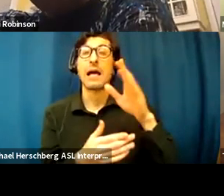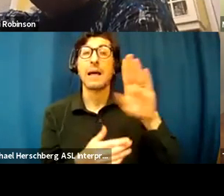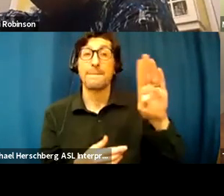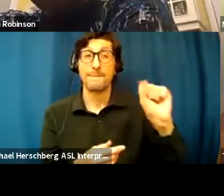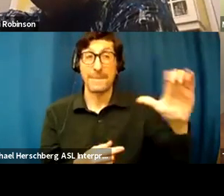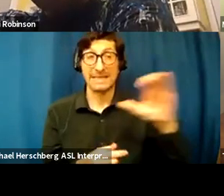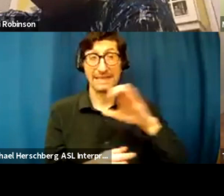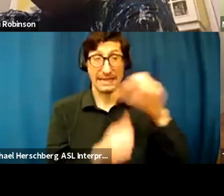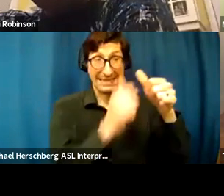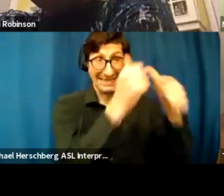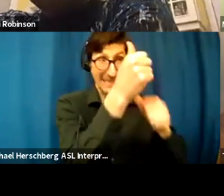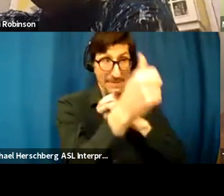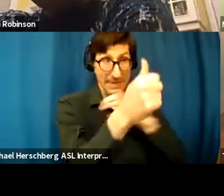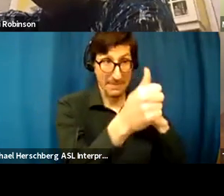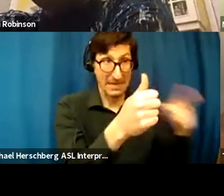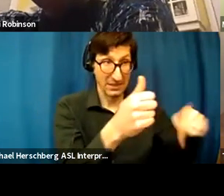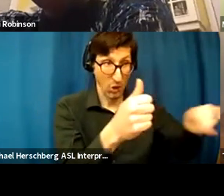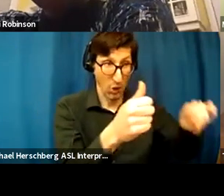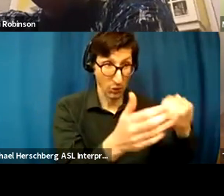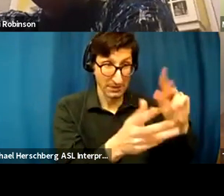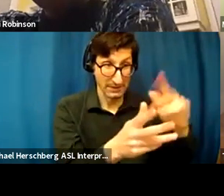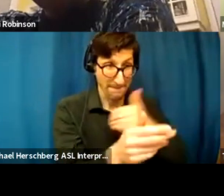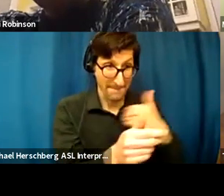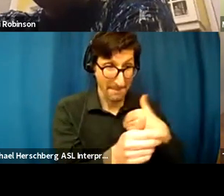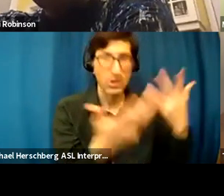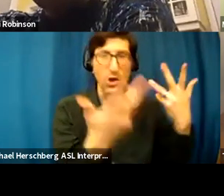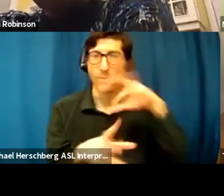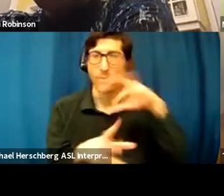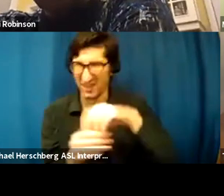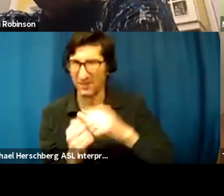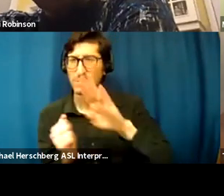those are part of BSAC subcommittees are a part of BSAC as a whole. So we have